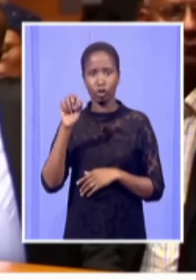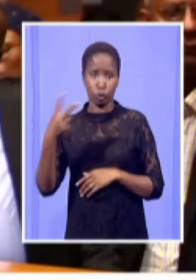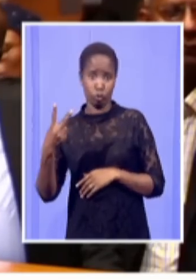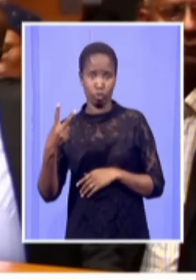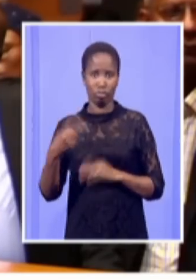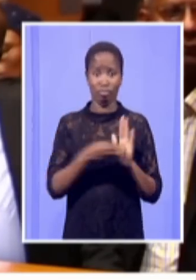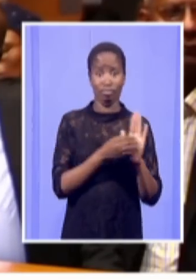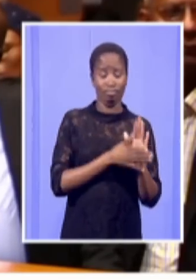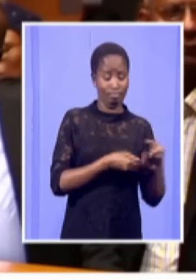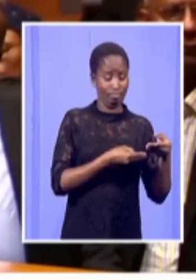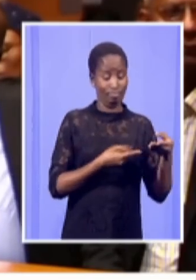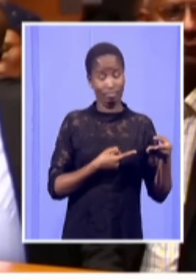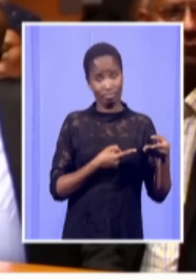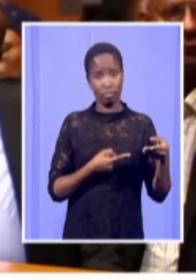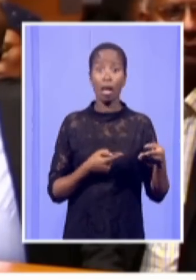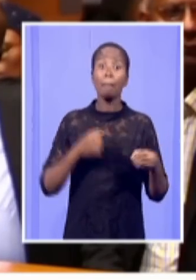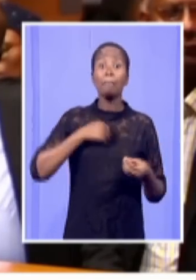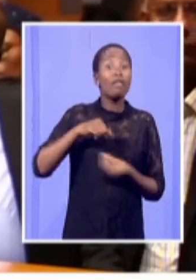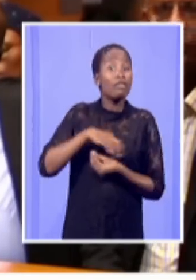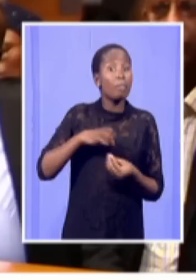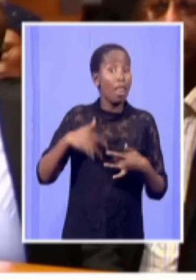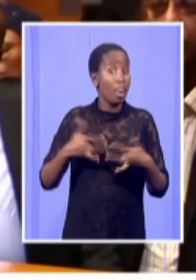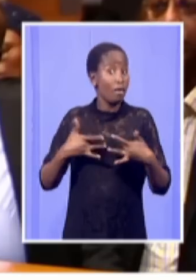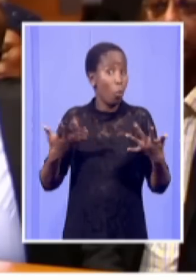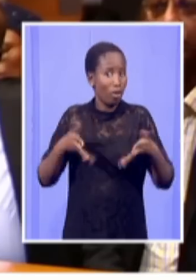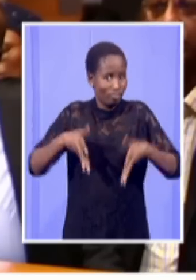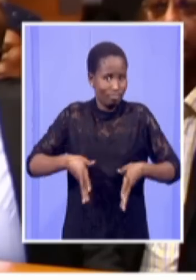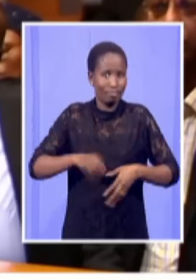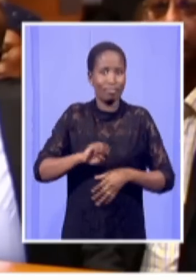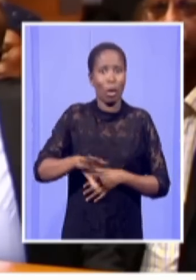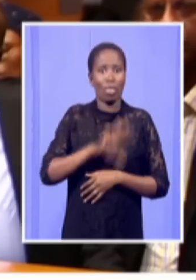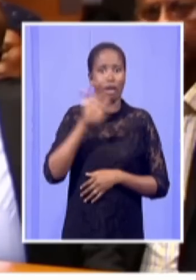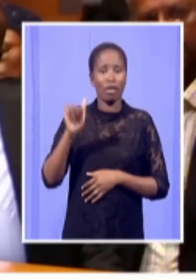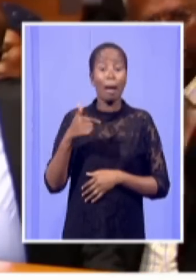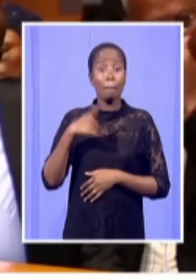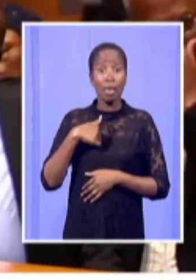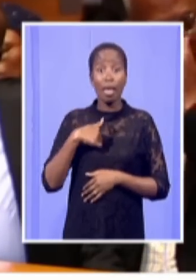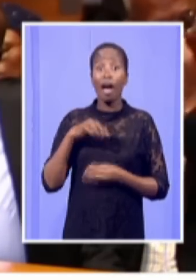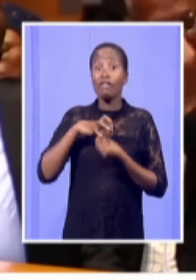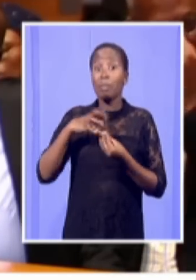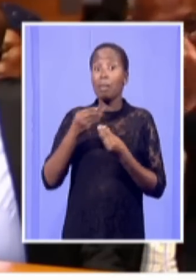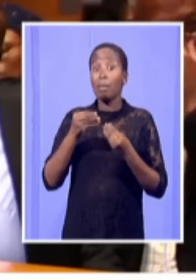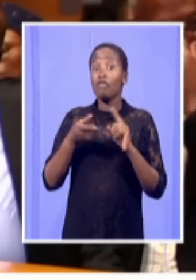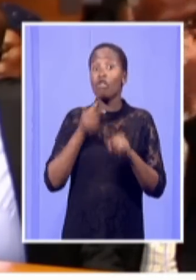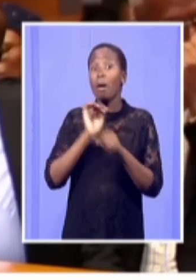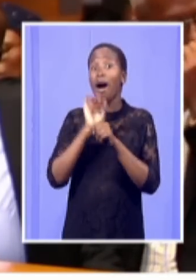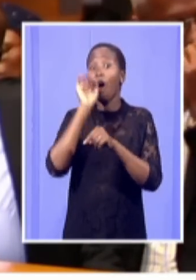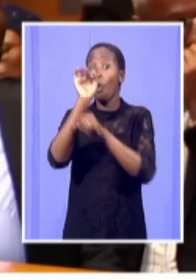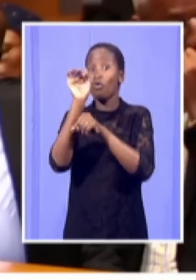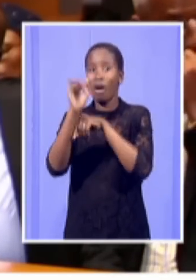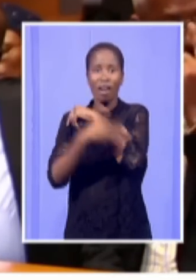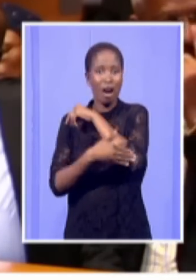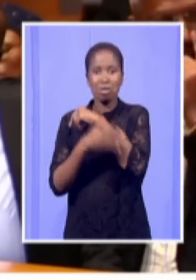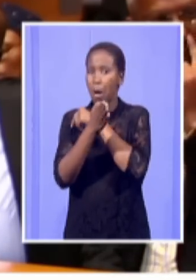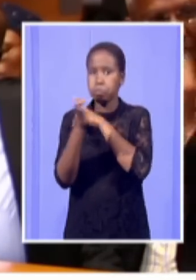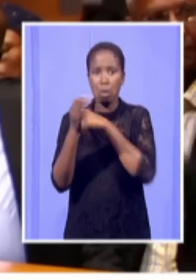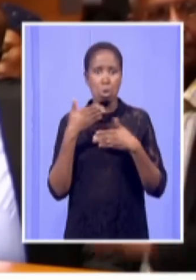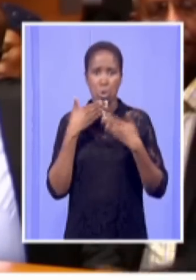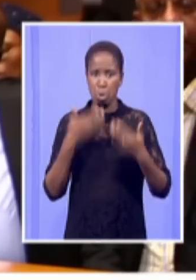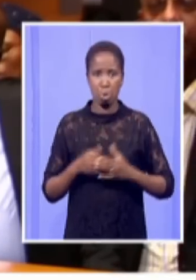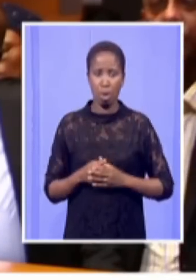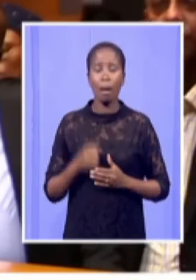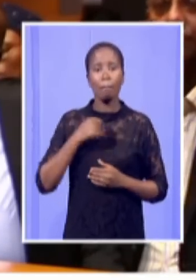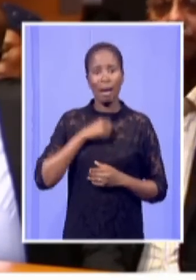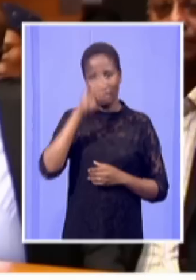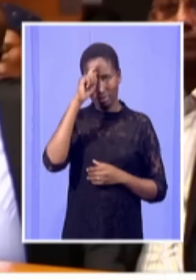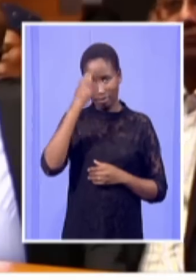reside in the Republic of South Africa. I do not have any family members residing outside the borders of the Republic. My sons who were studying in the